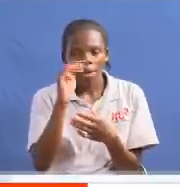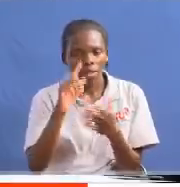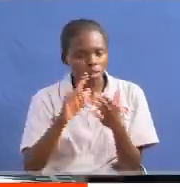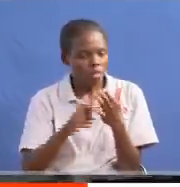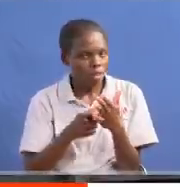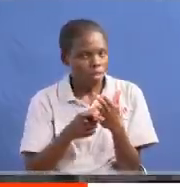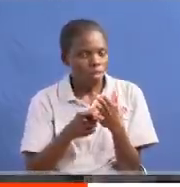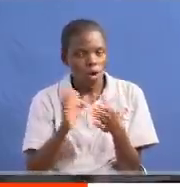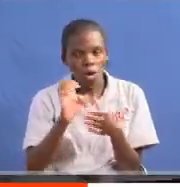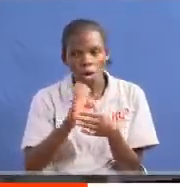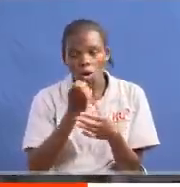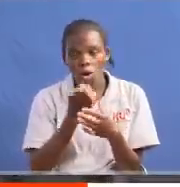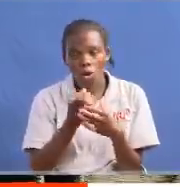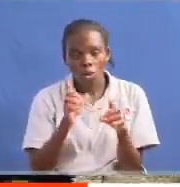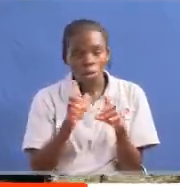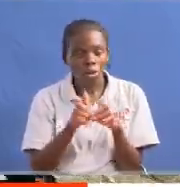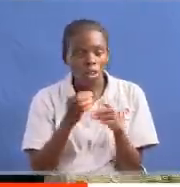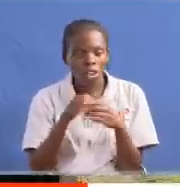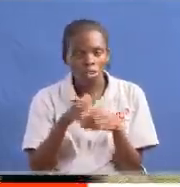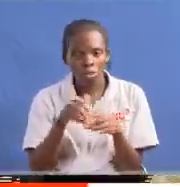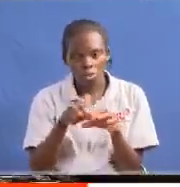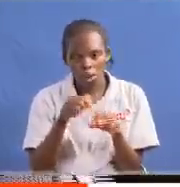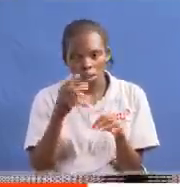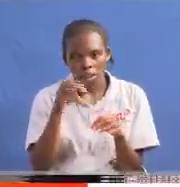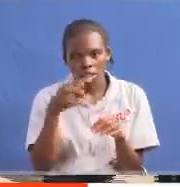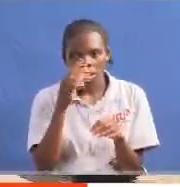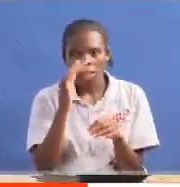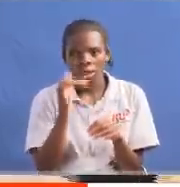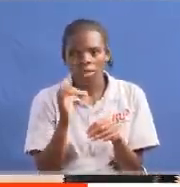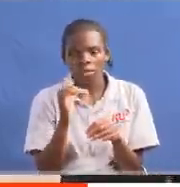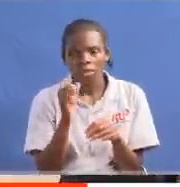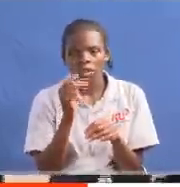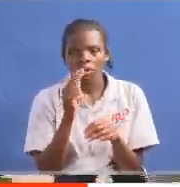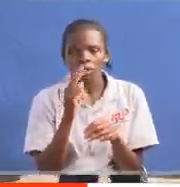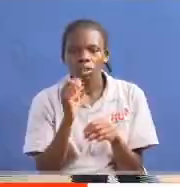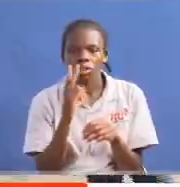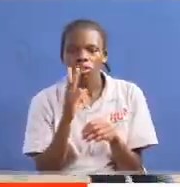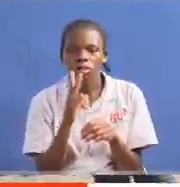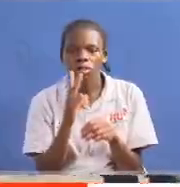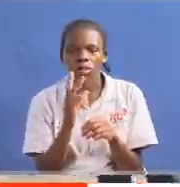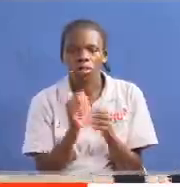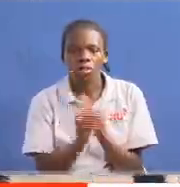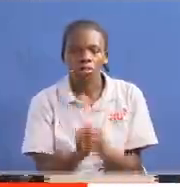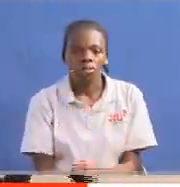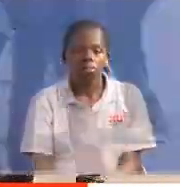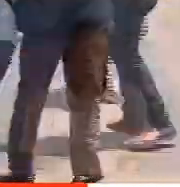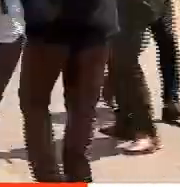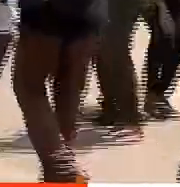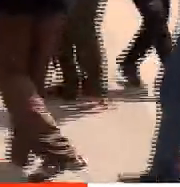shillings fine or both if found guilty. Jamaki Boy, KUTV.